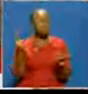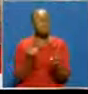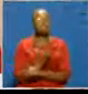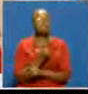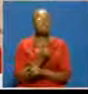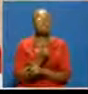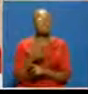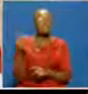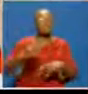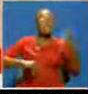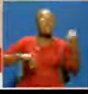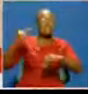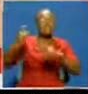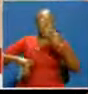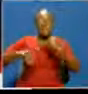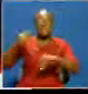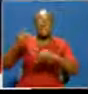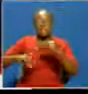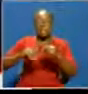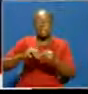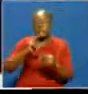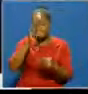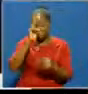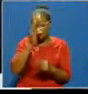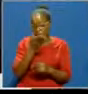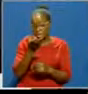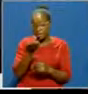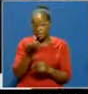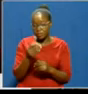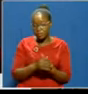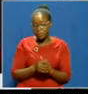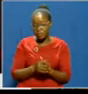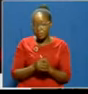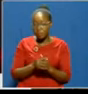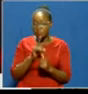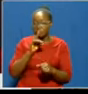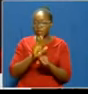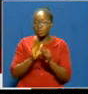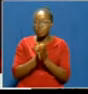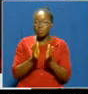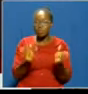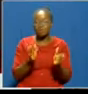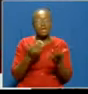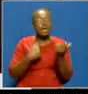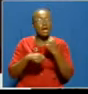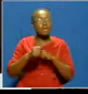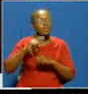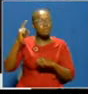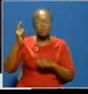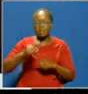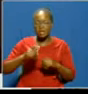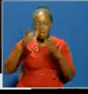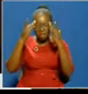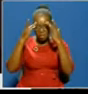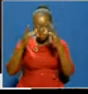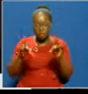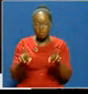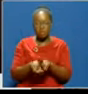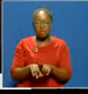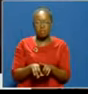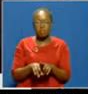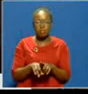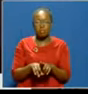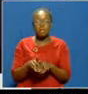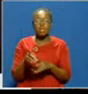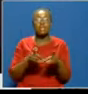injuries sustained out of police beatings. And I want to commit to the public that we will act and take decisions in the